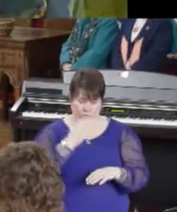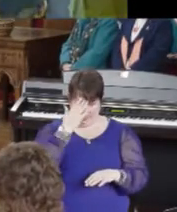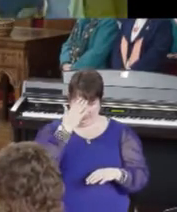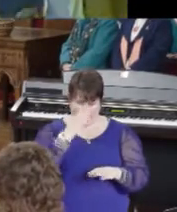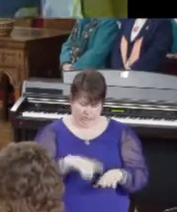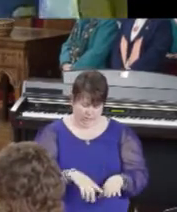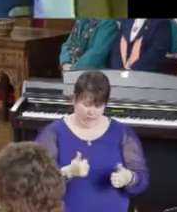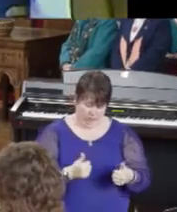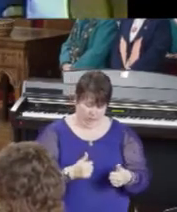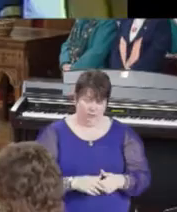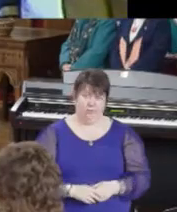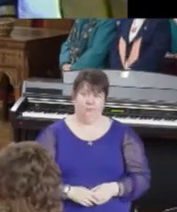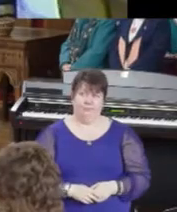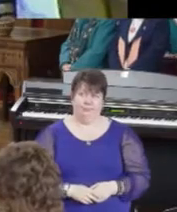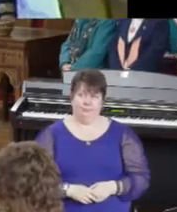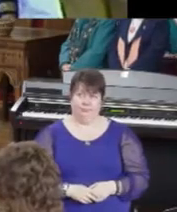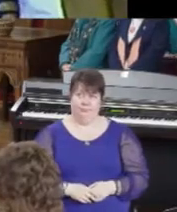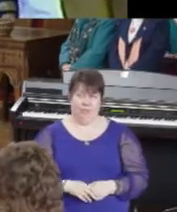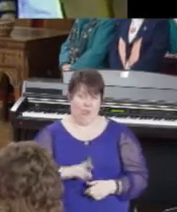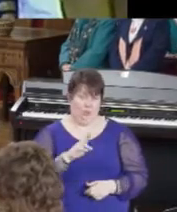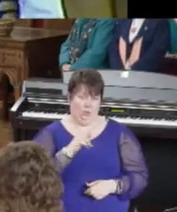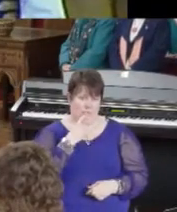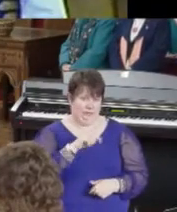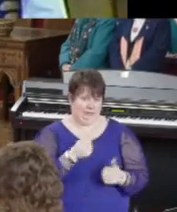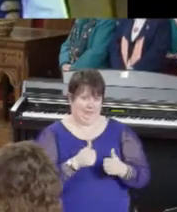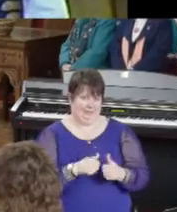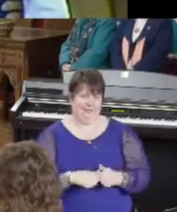okay? Yeah. I was hoping you'd say that.